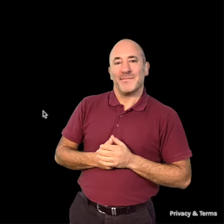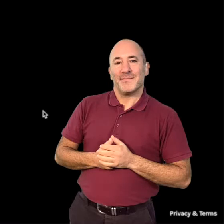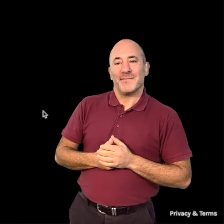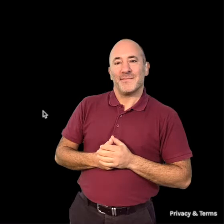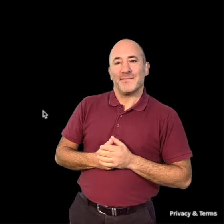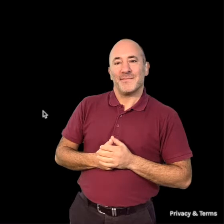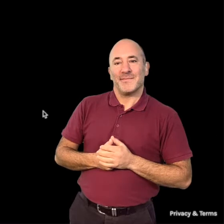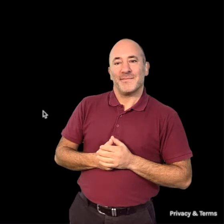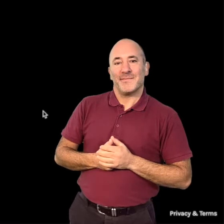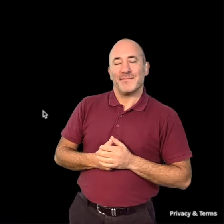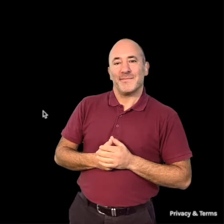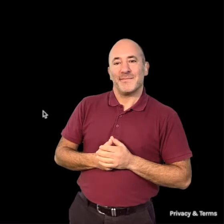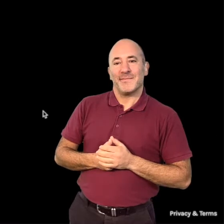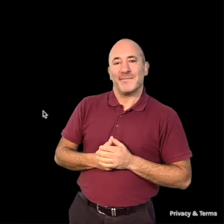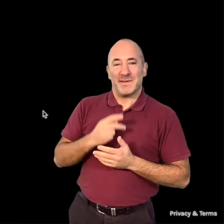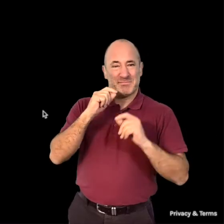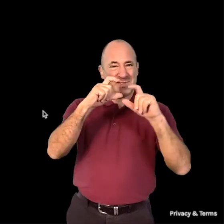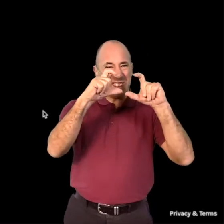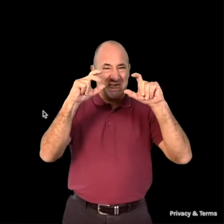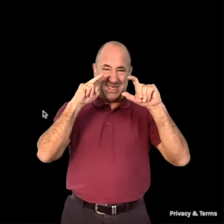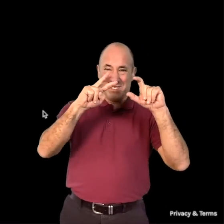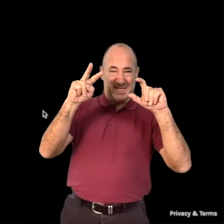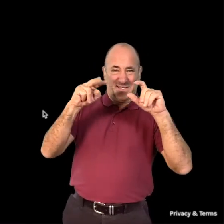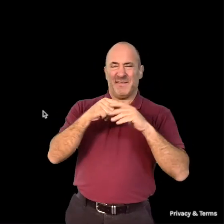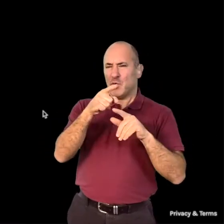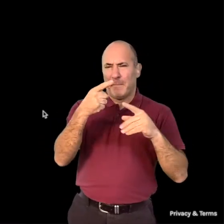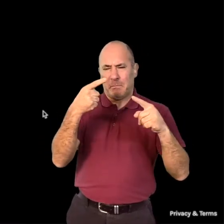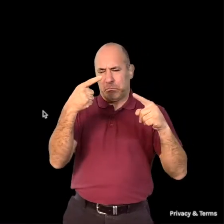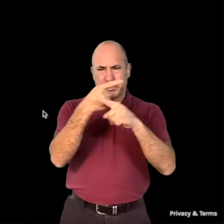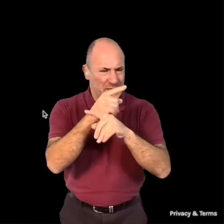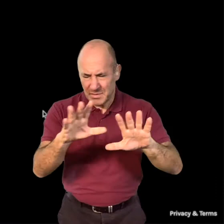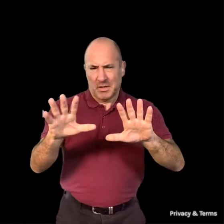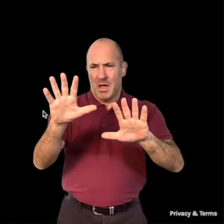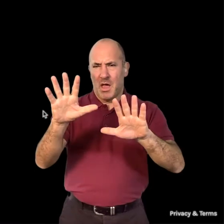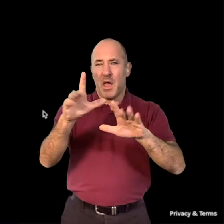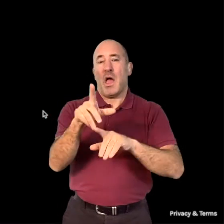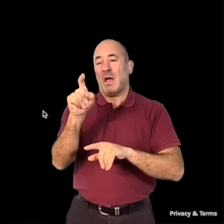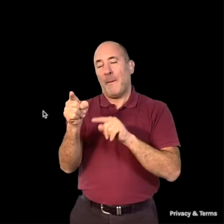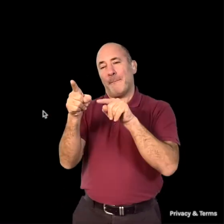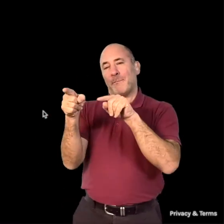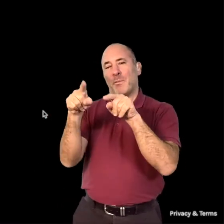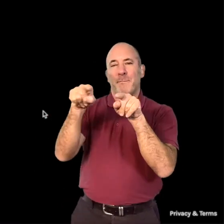creatability.withgoogle.com/body-synth. And that's going to be in big letters on your screen for you at the top now.